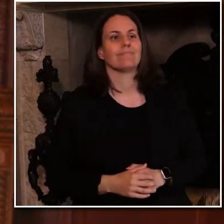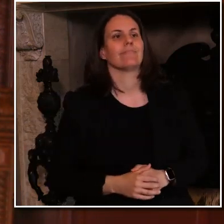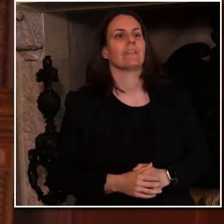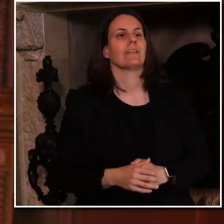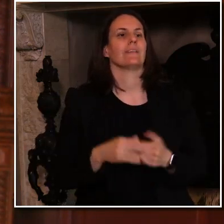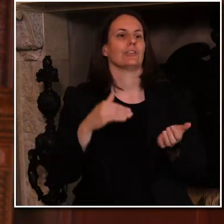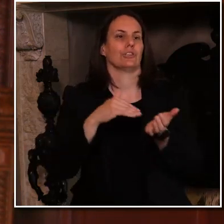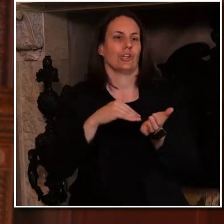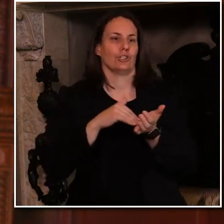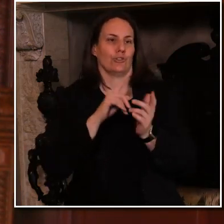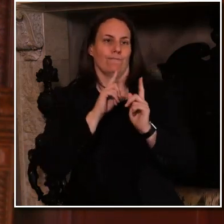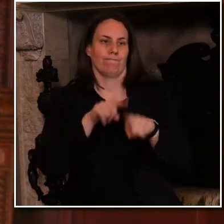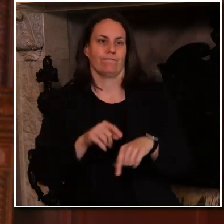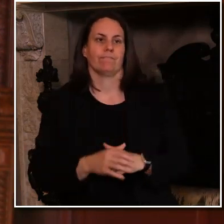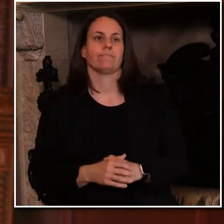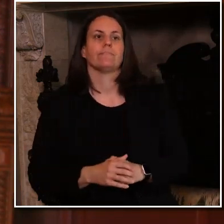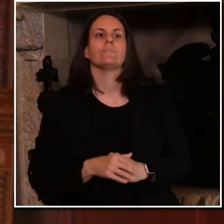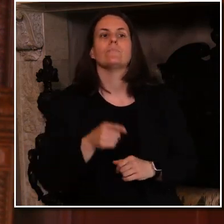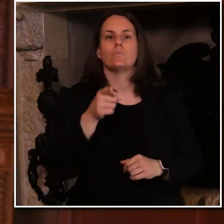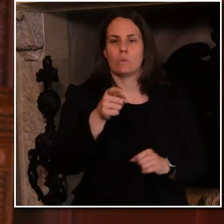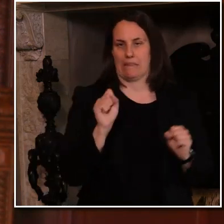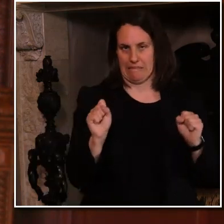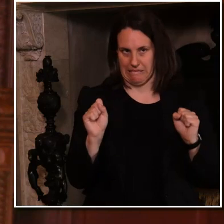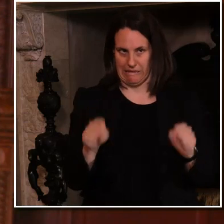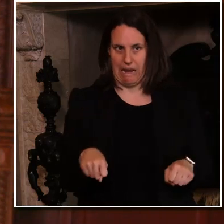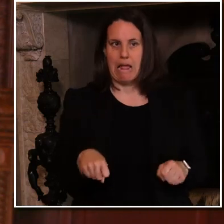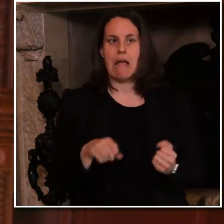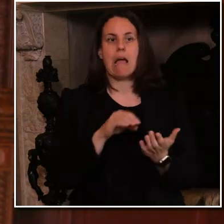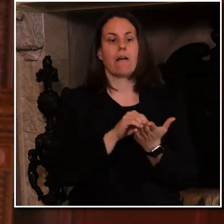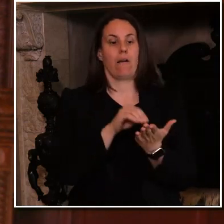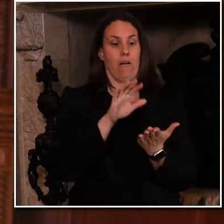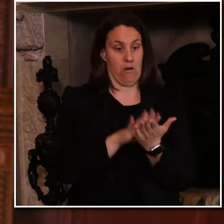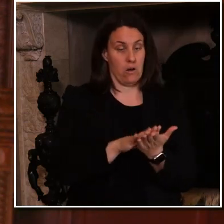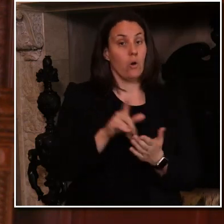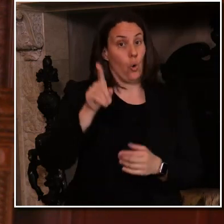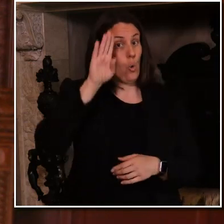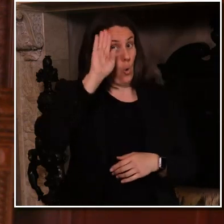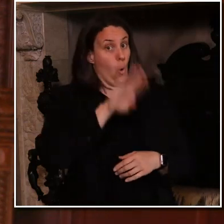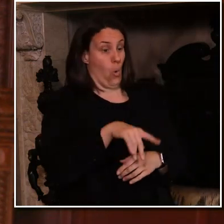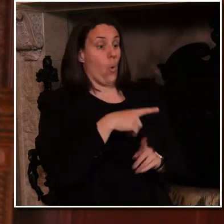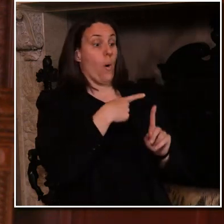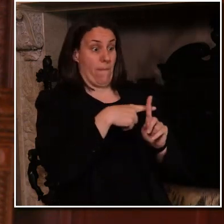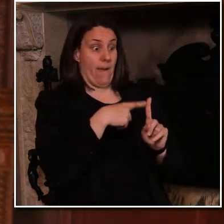known epidemiologic link, so a known case, and deaths believed to be